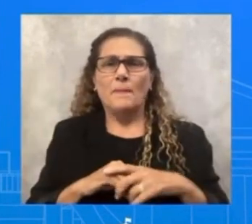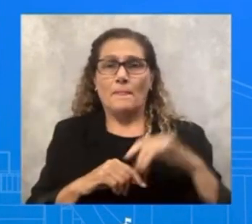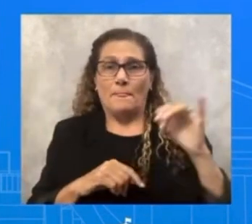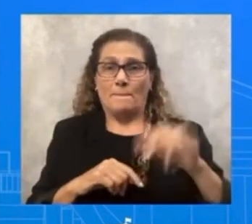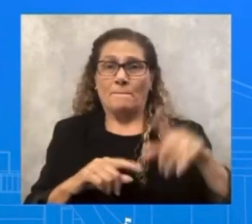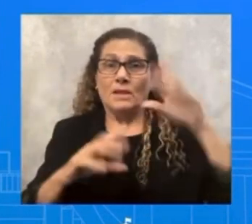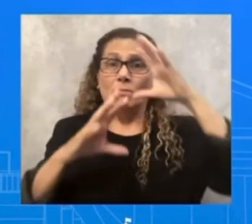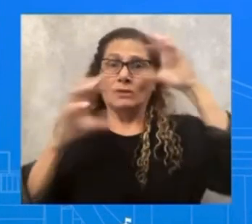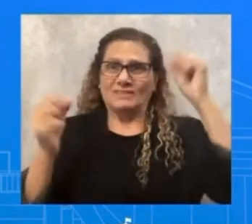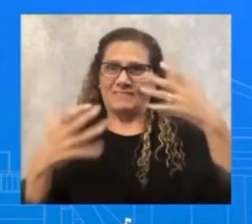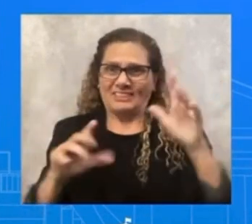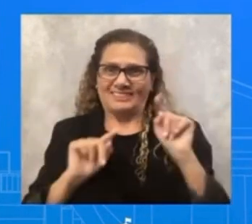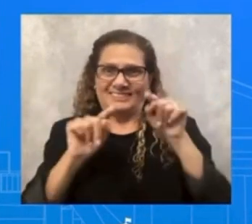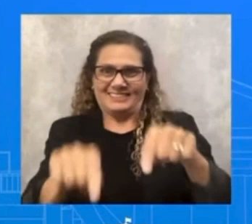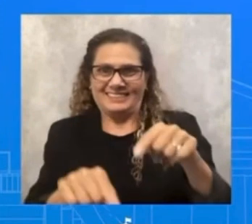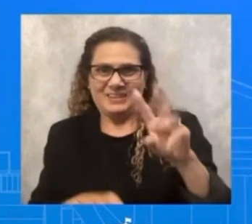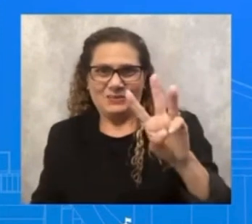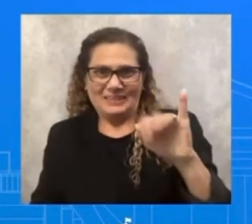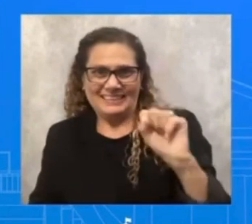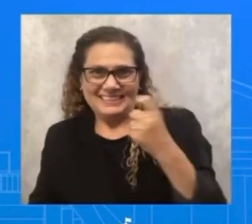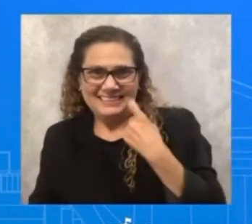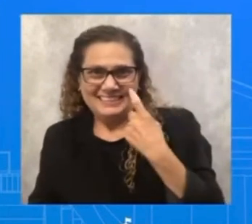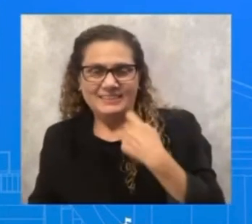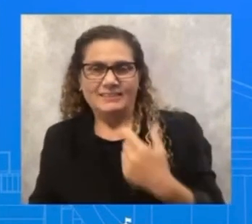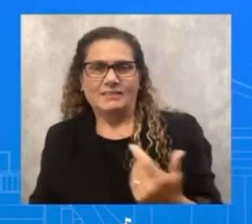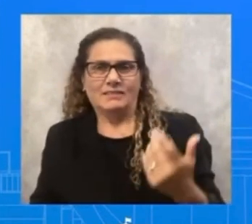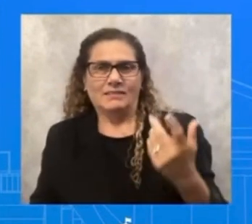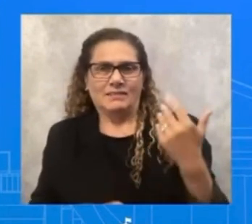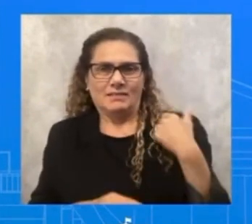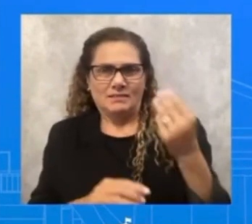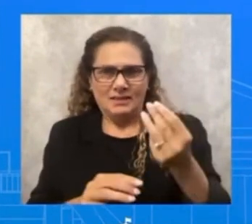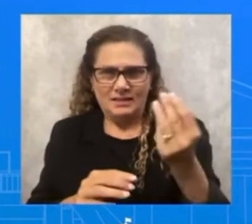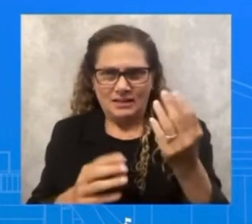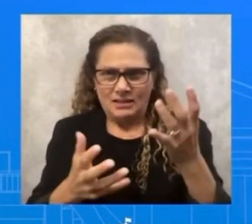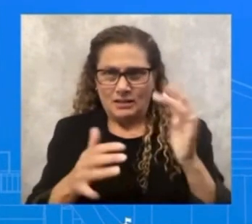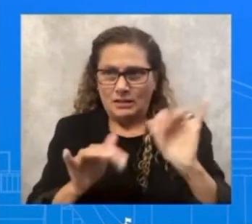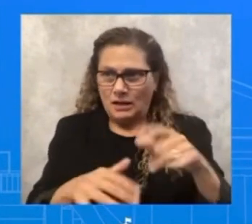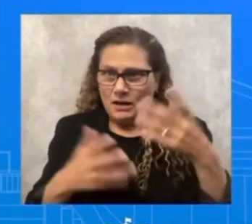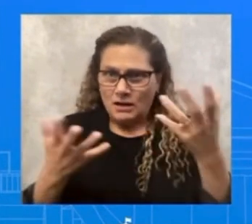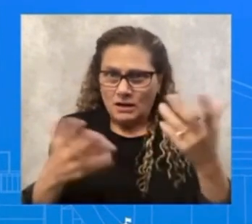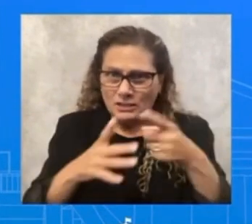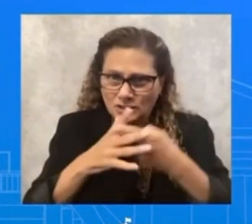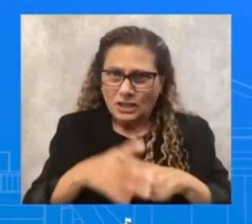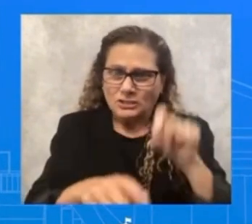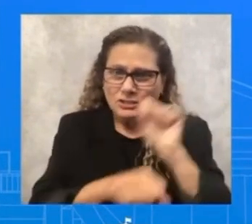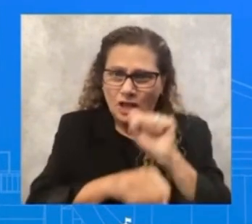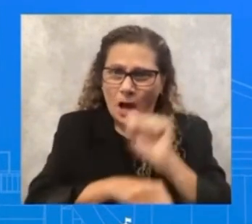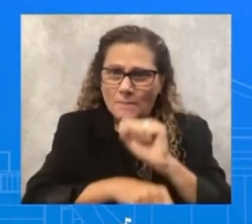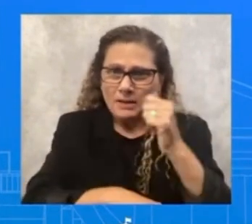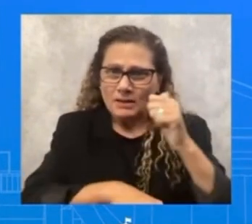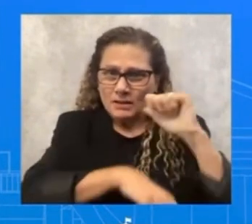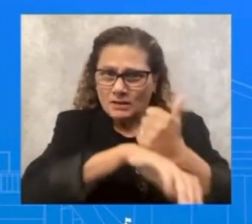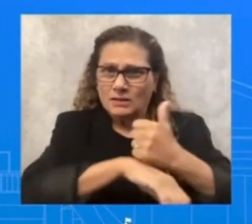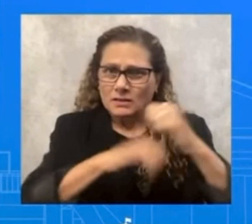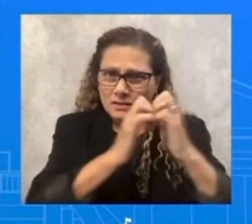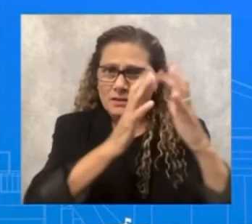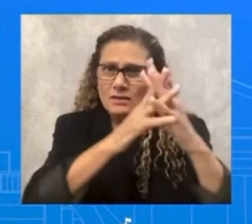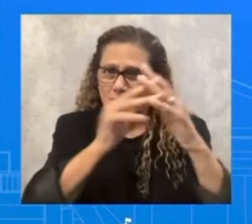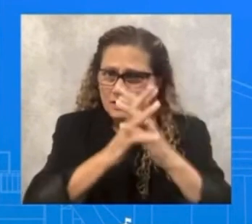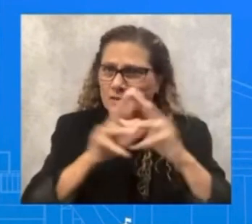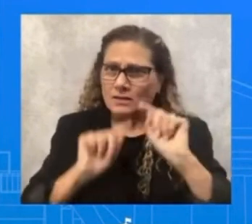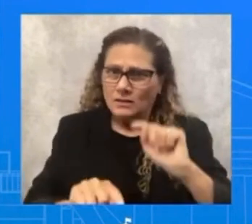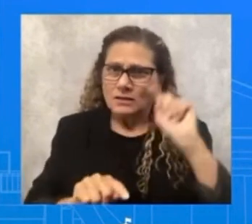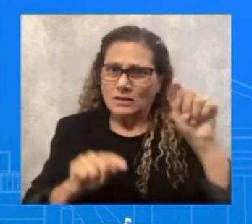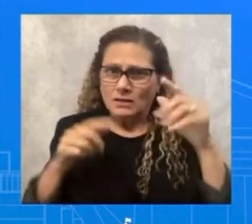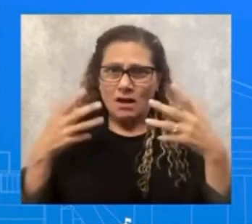week. This is happening. These jobs are being rooted. These investments are taking place. People are going to work,